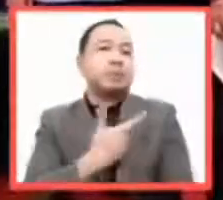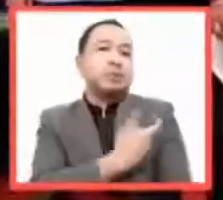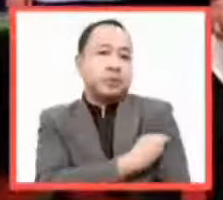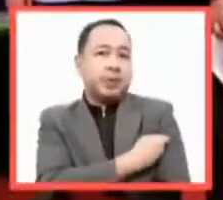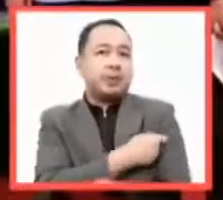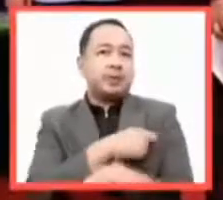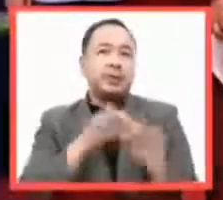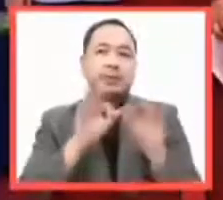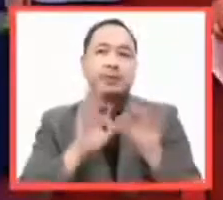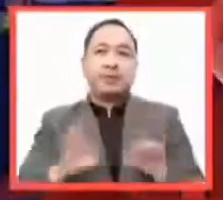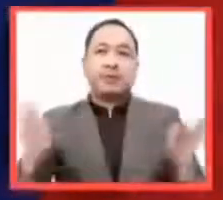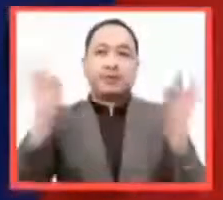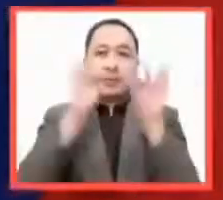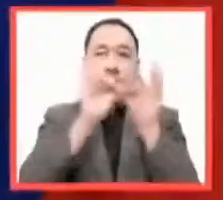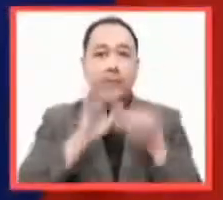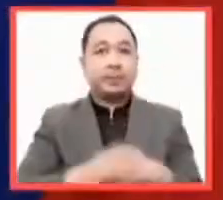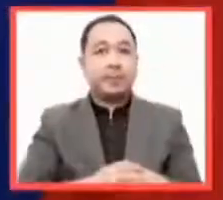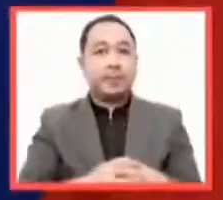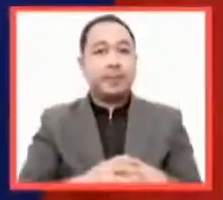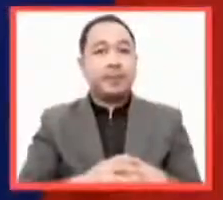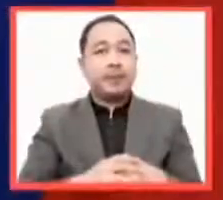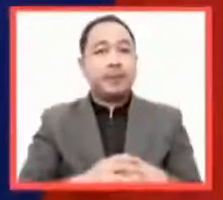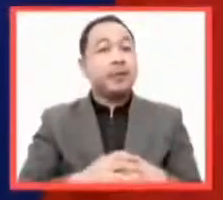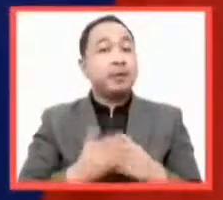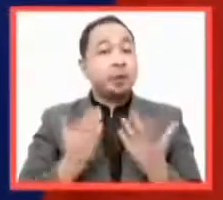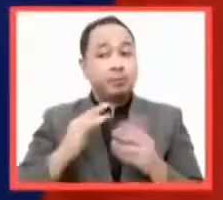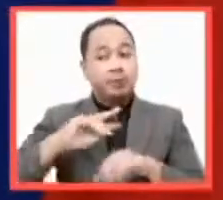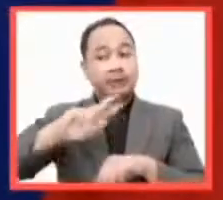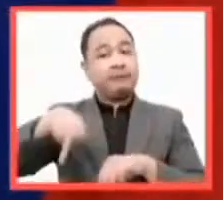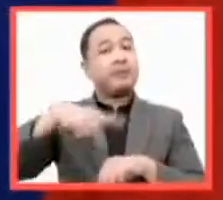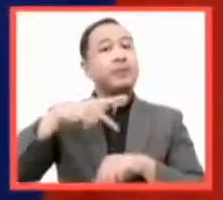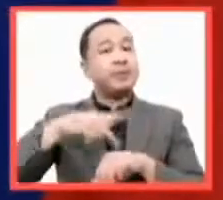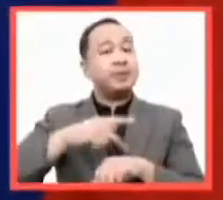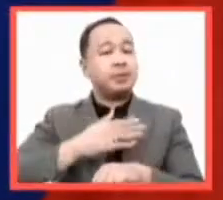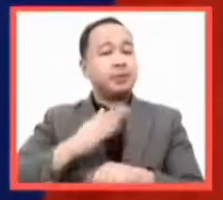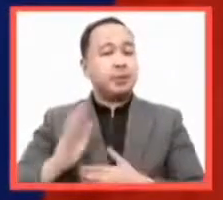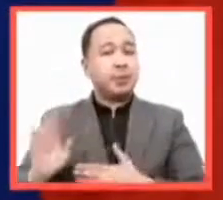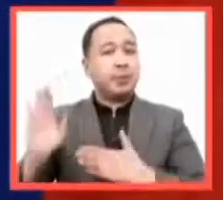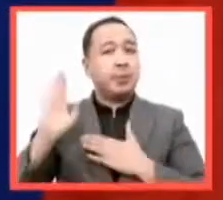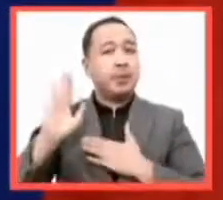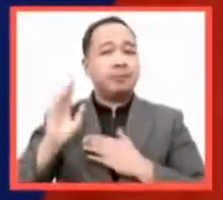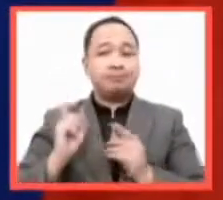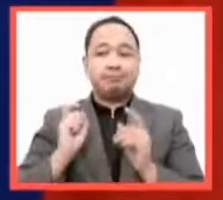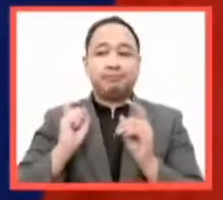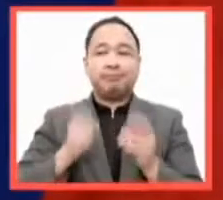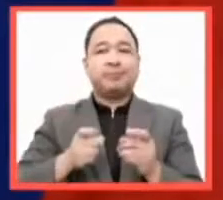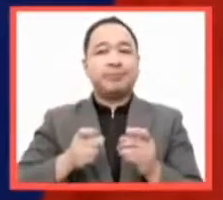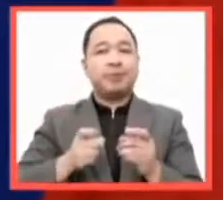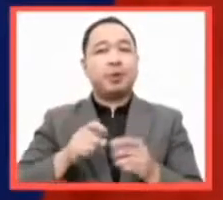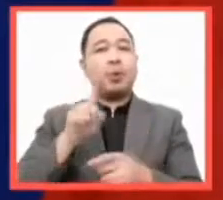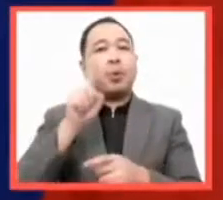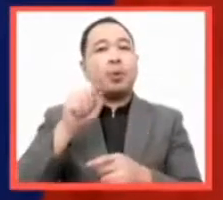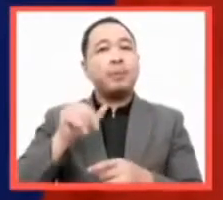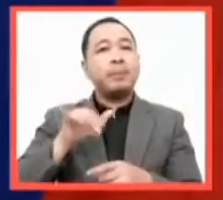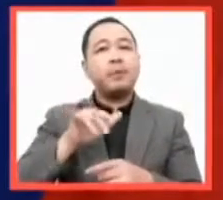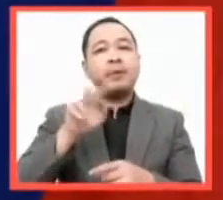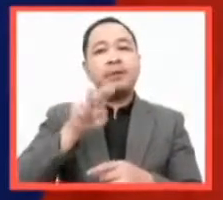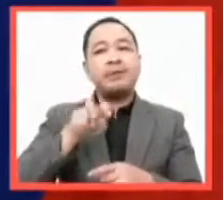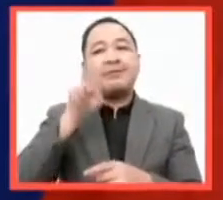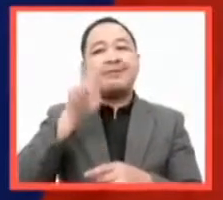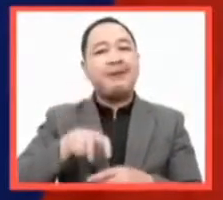this. This is why the Philippines committed $1 million to the UN's COVAX